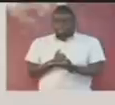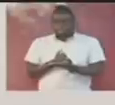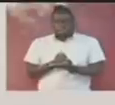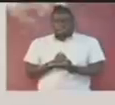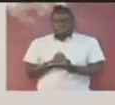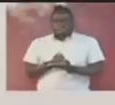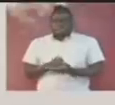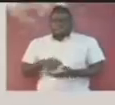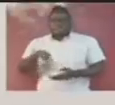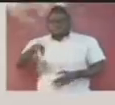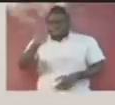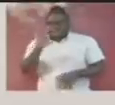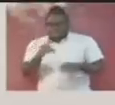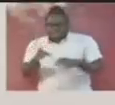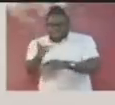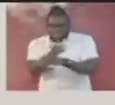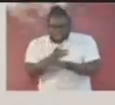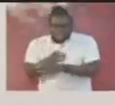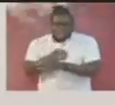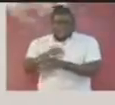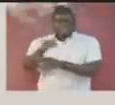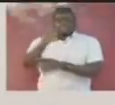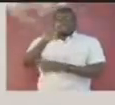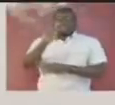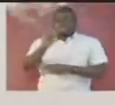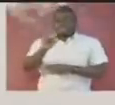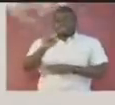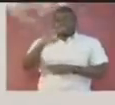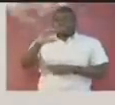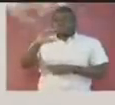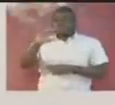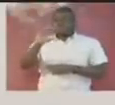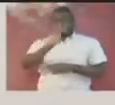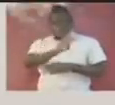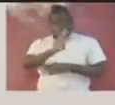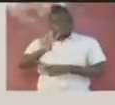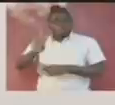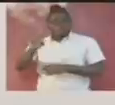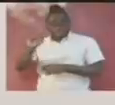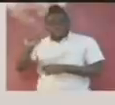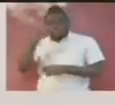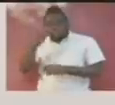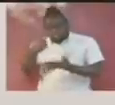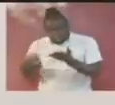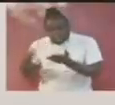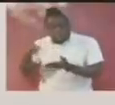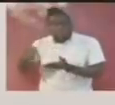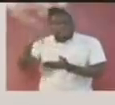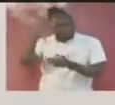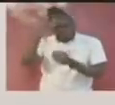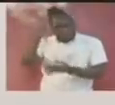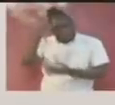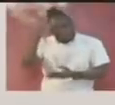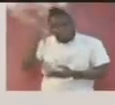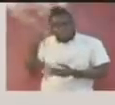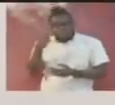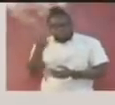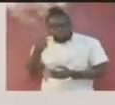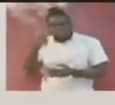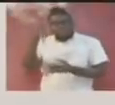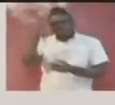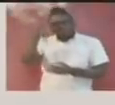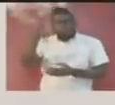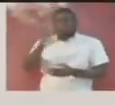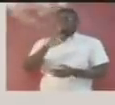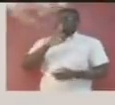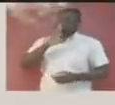findcareTT.com, and please share accurate information on COVID-19 and the COVID-19 vaccine with friends and family so